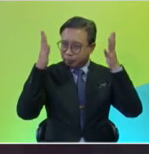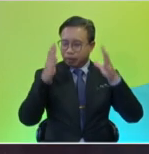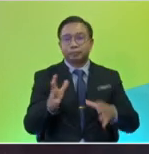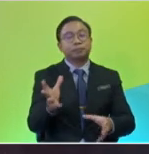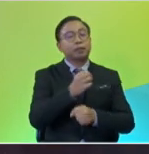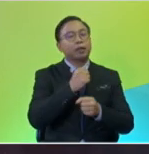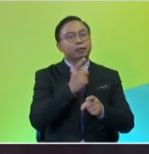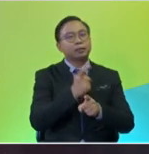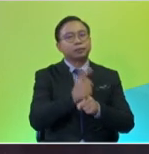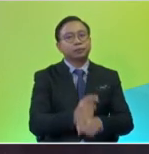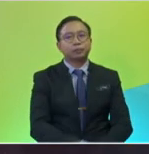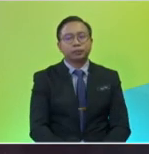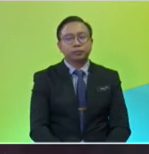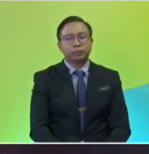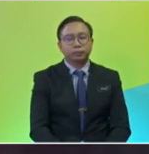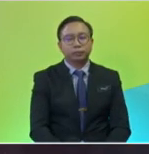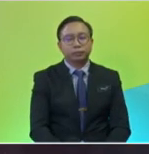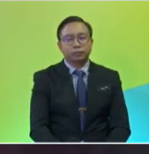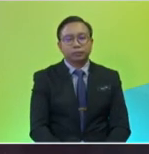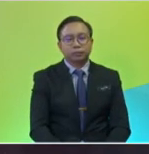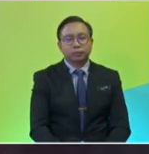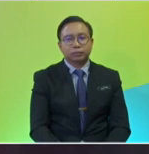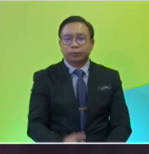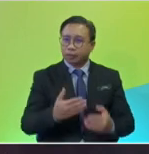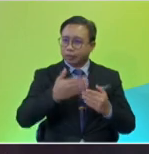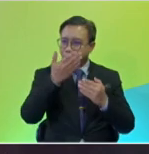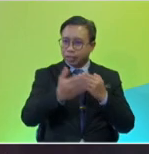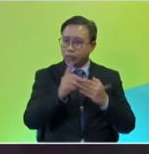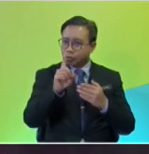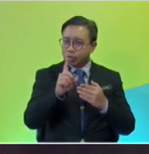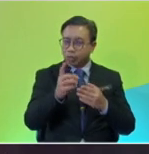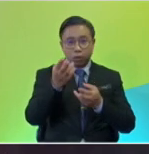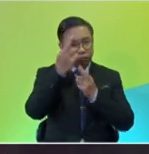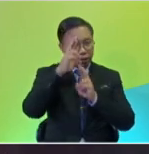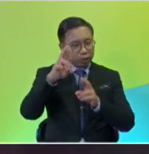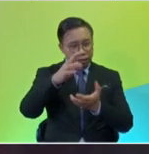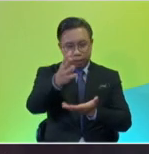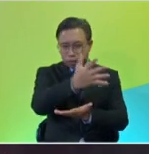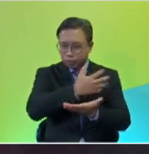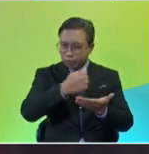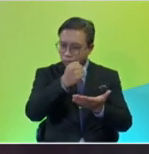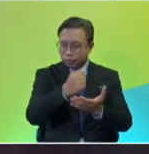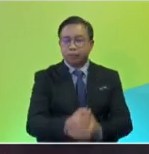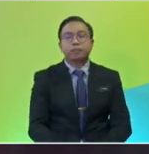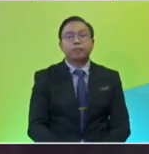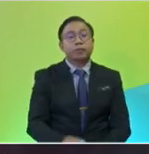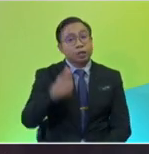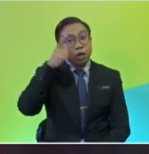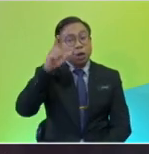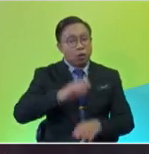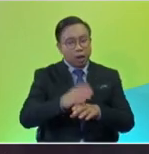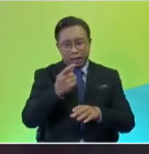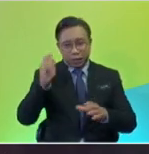it right. Well so, done. Yep. Next one. Get ready, everyone. Okay, look at the